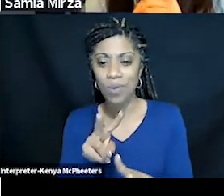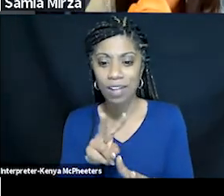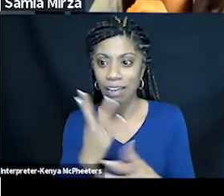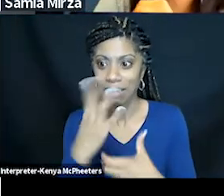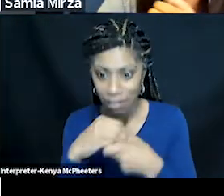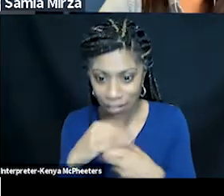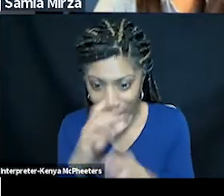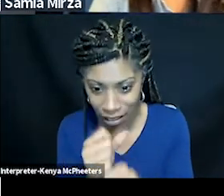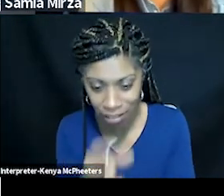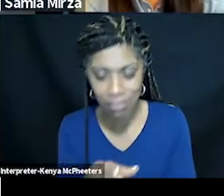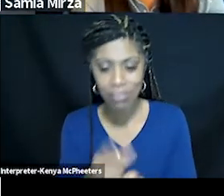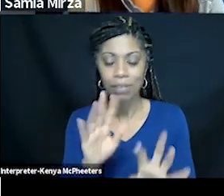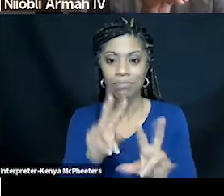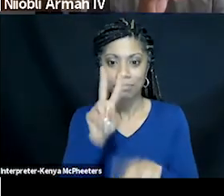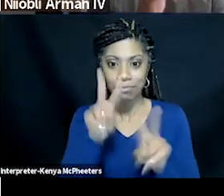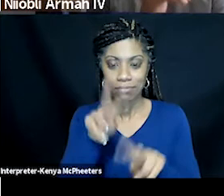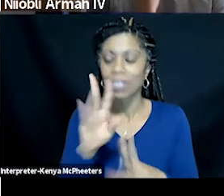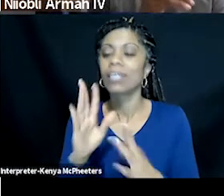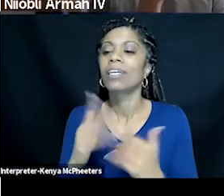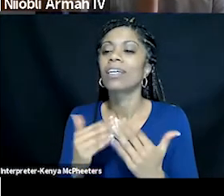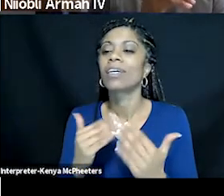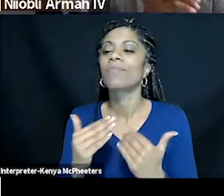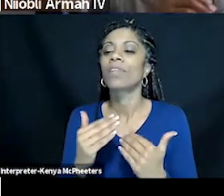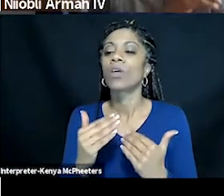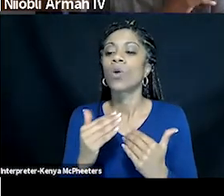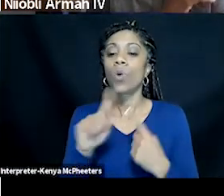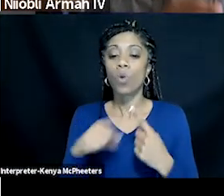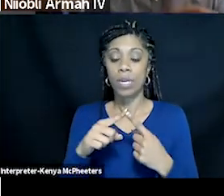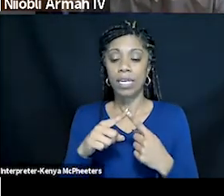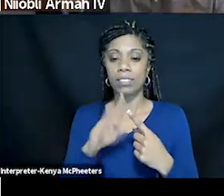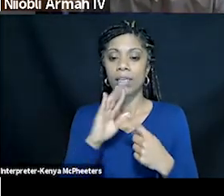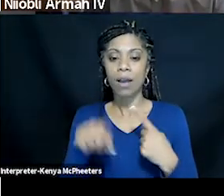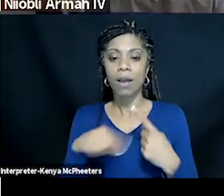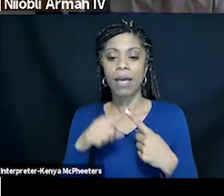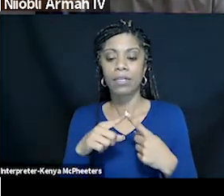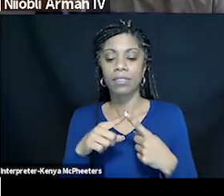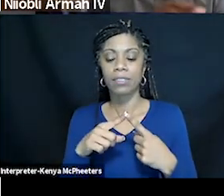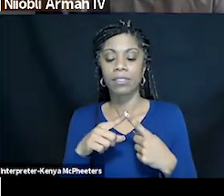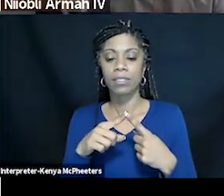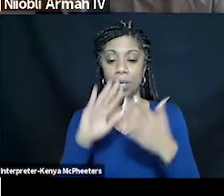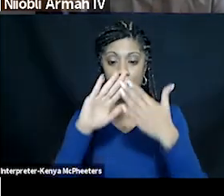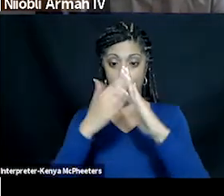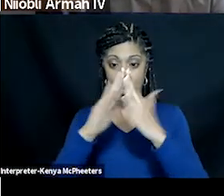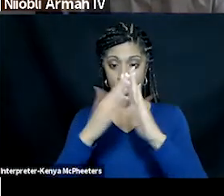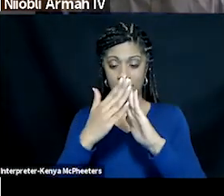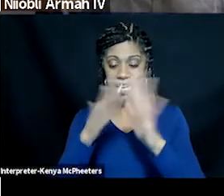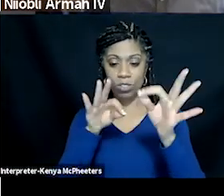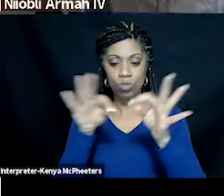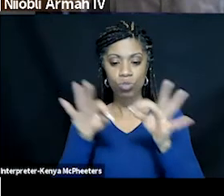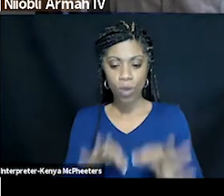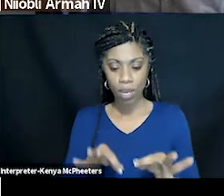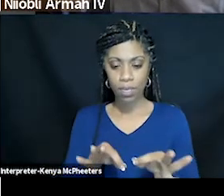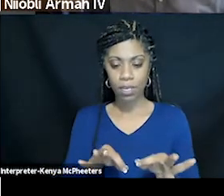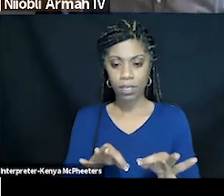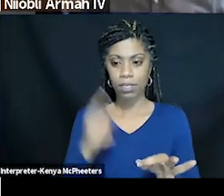comments. You know, when you talk about how we describe communities, there's a ton of place-based work happening across the country right now.